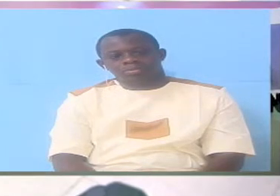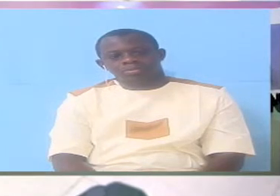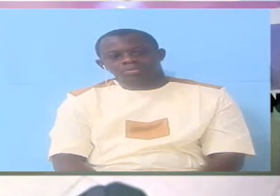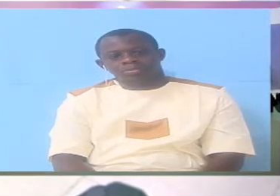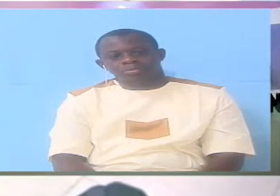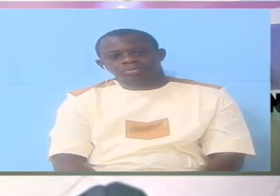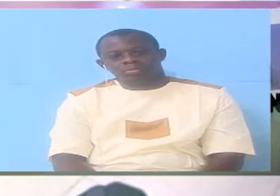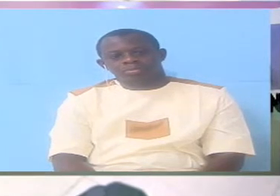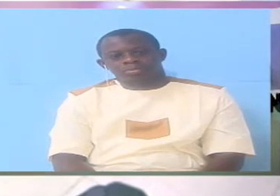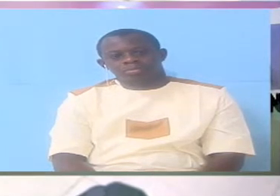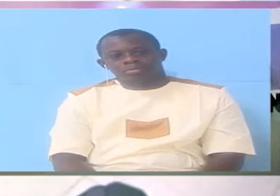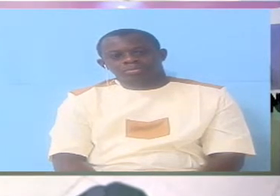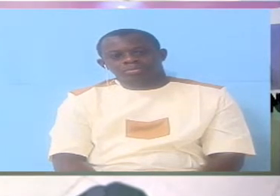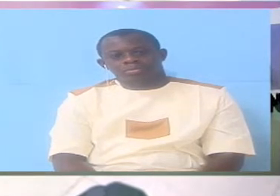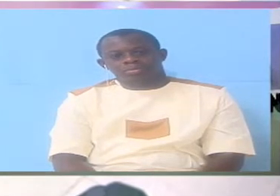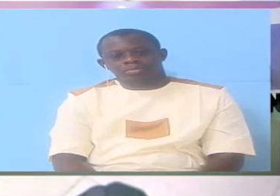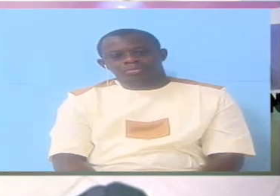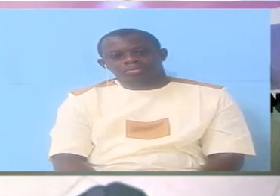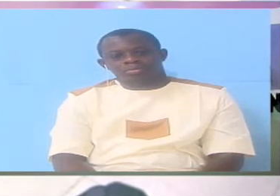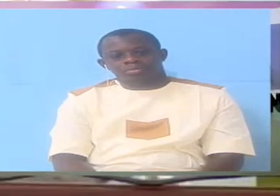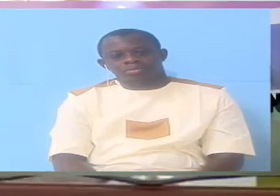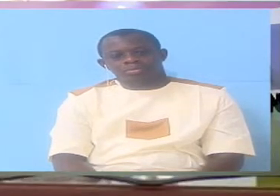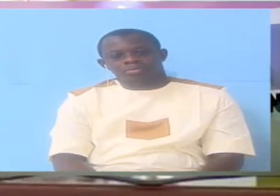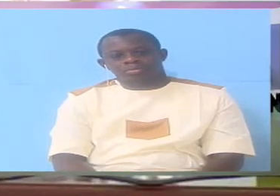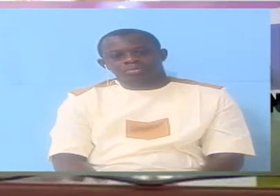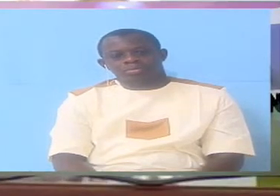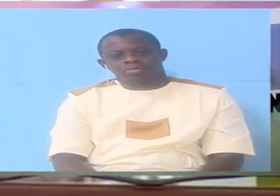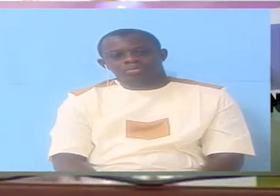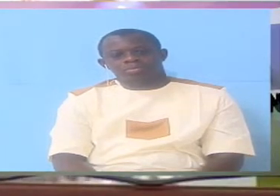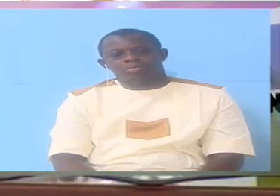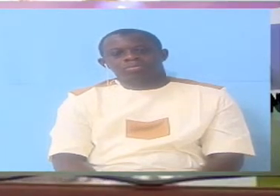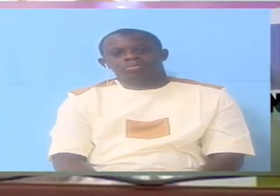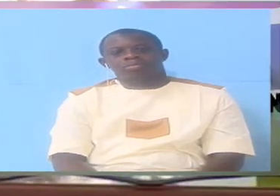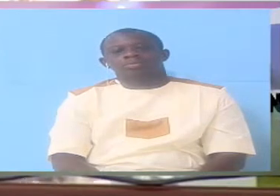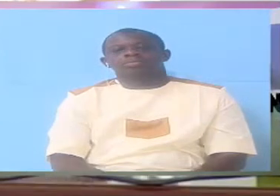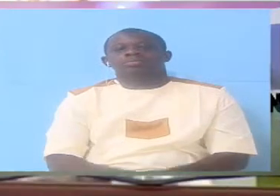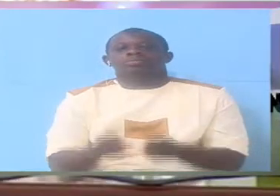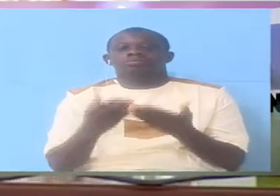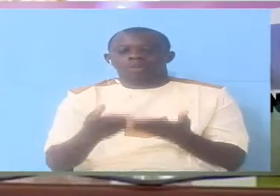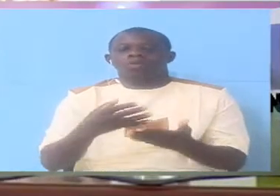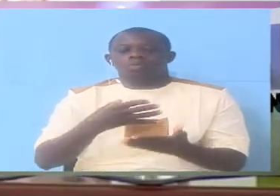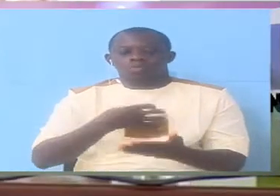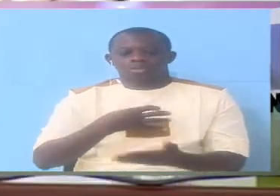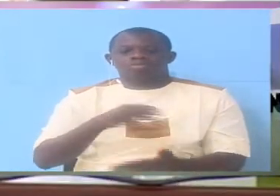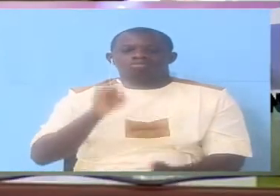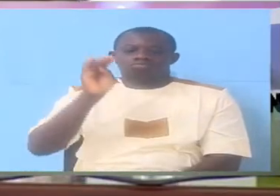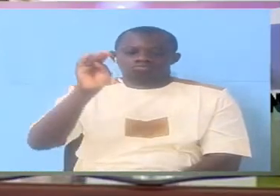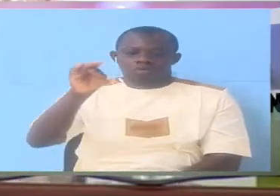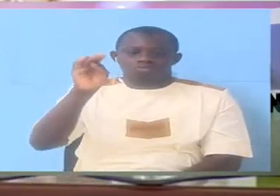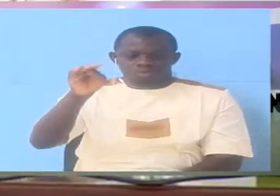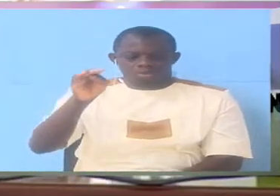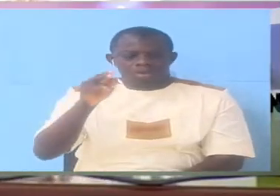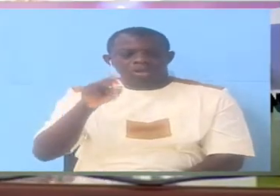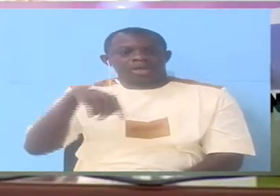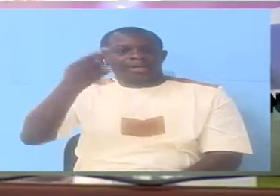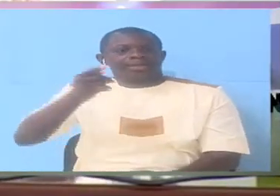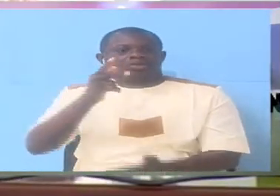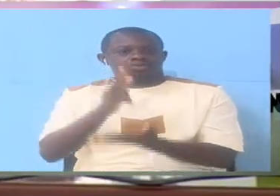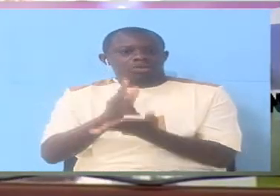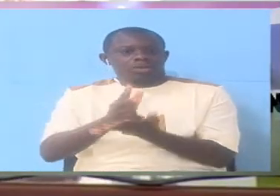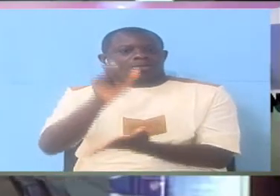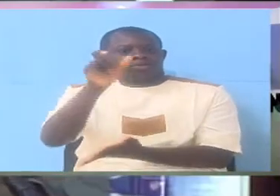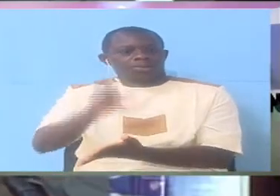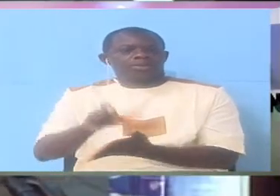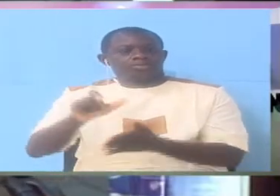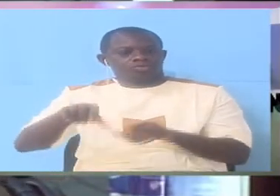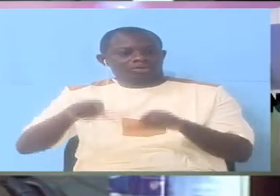In the meantime, may I ask that the next witness be summoned to call to come and take the oath? Please proceed